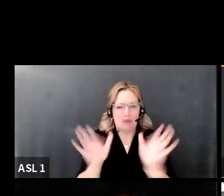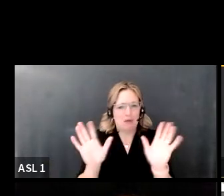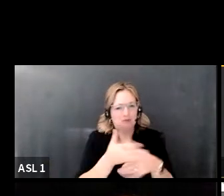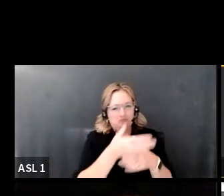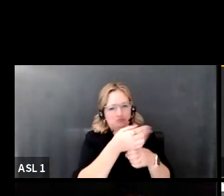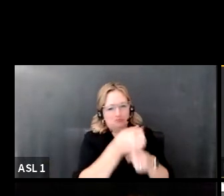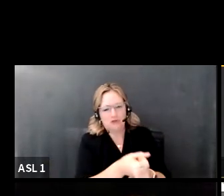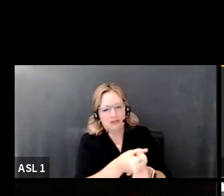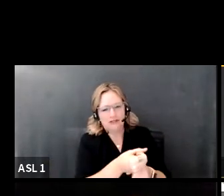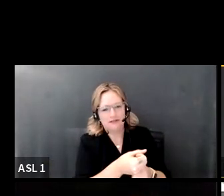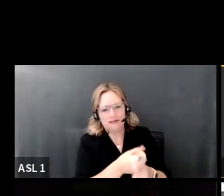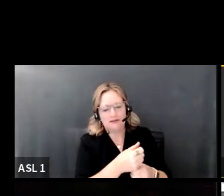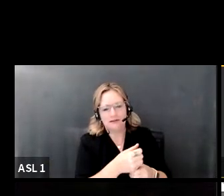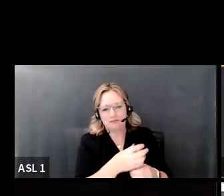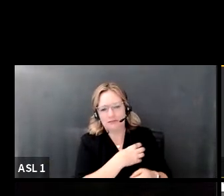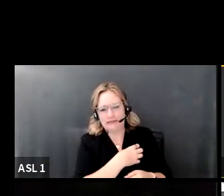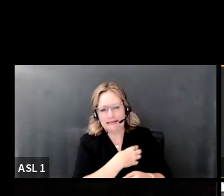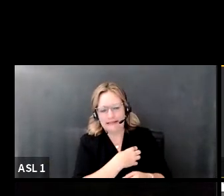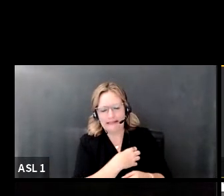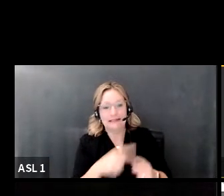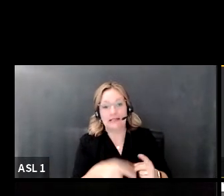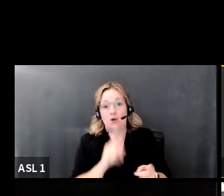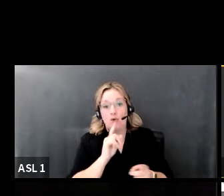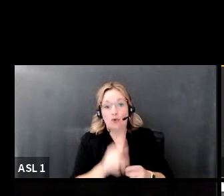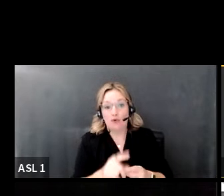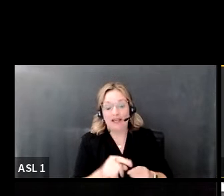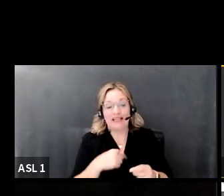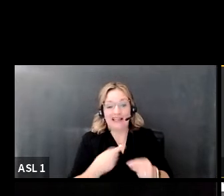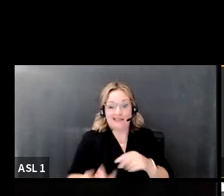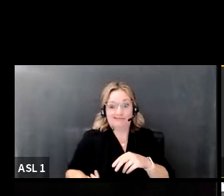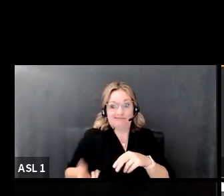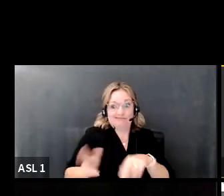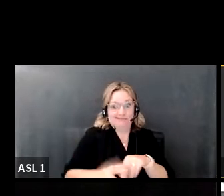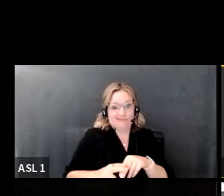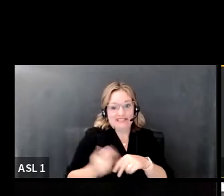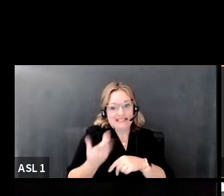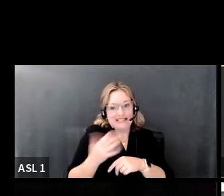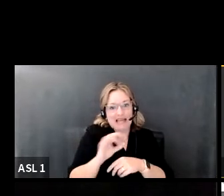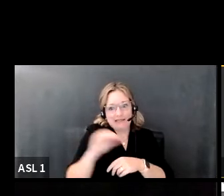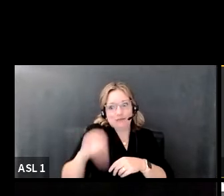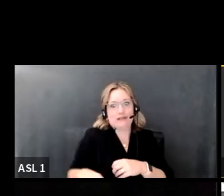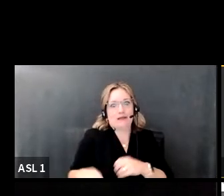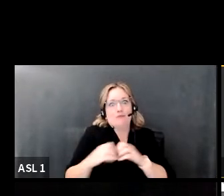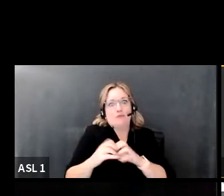the ottawa police service has gone up by 19 since 2018